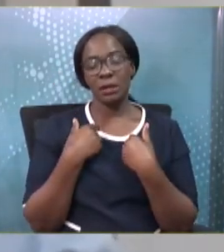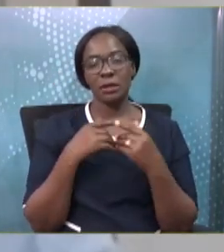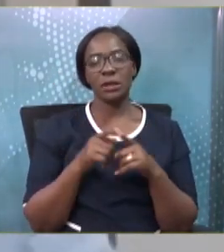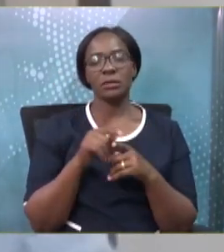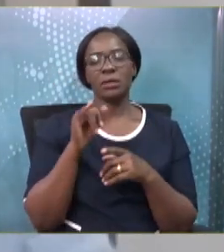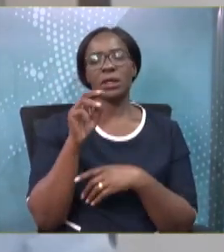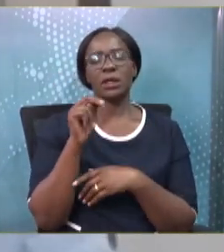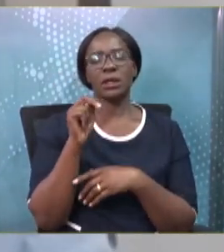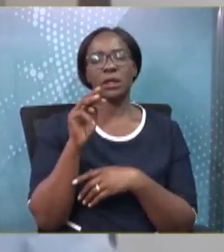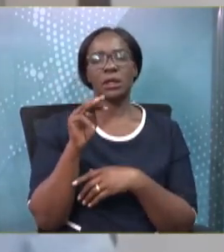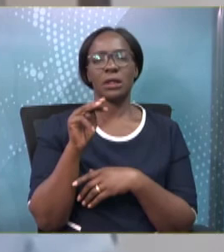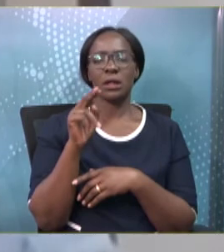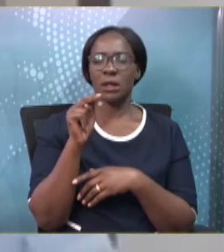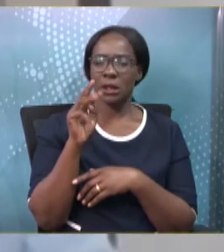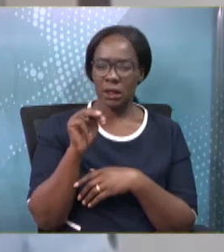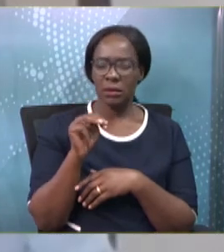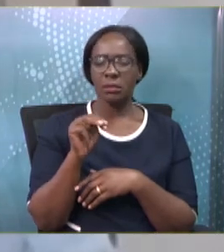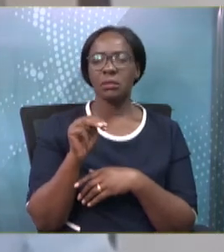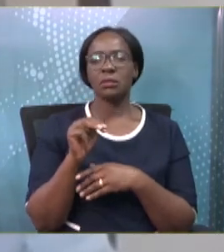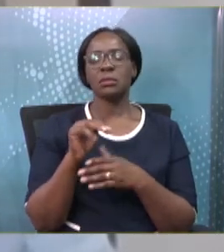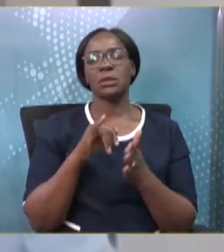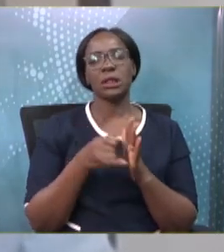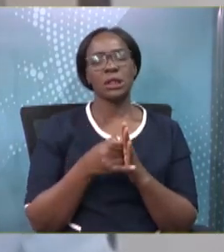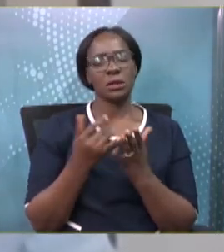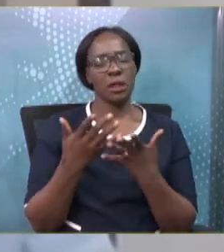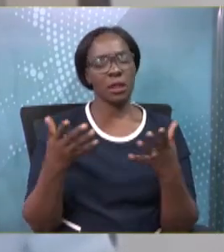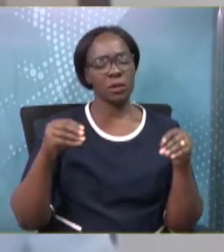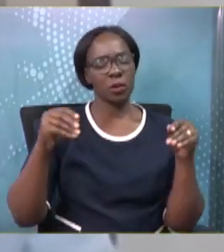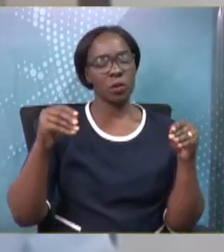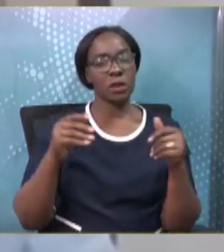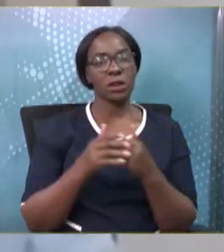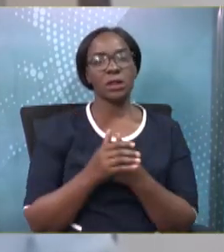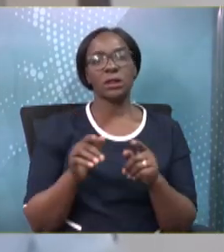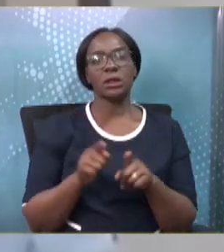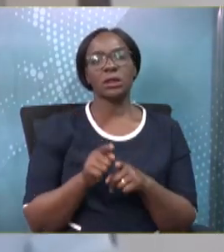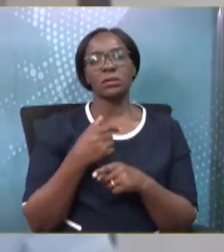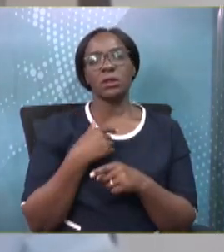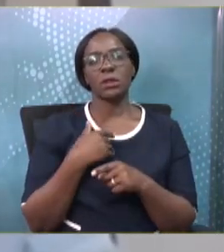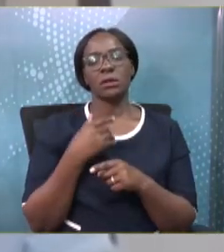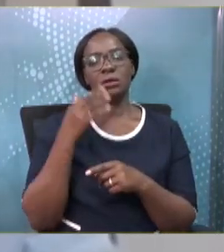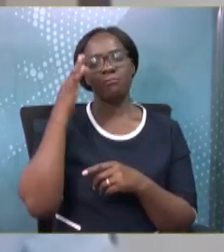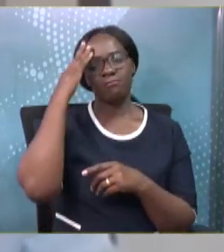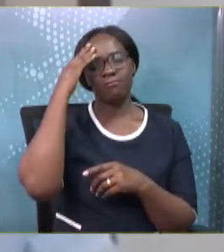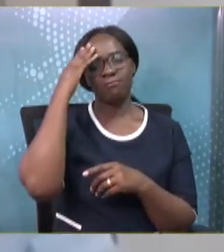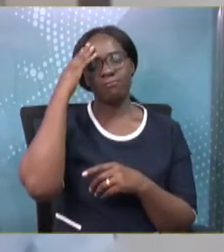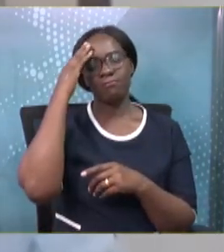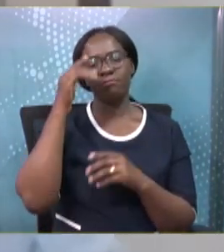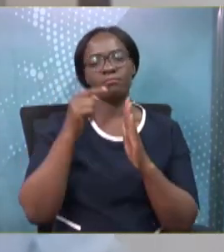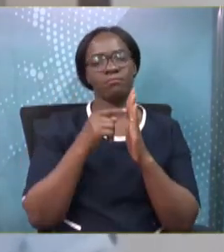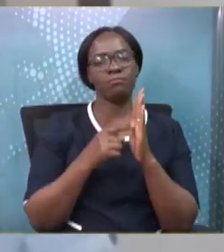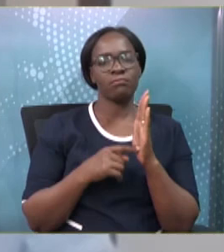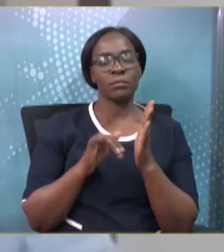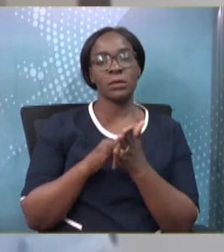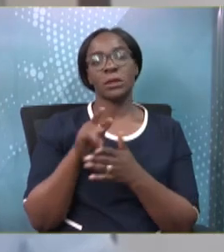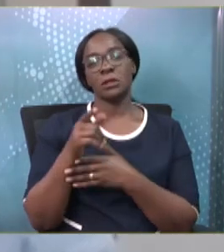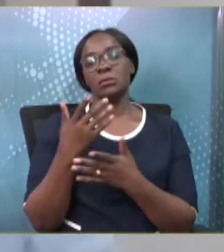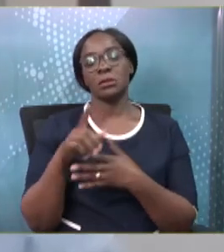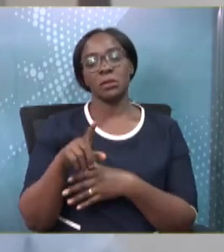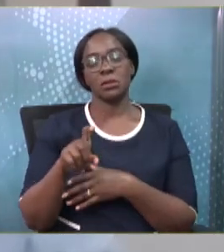I&M stands out in terms of just retaining the asset quality and having considered the factors of the effects of the virus.